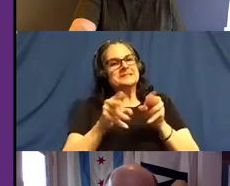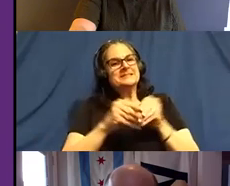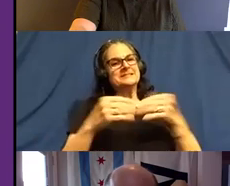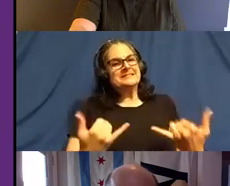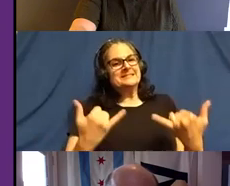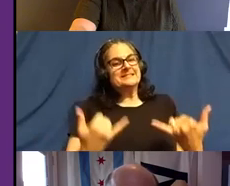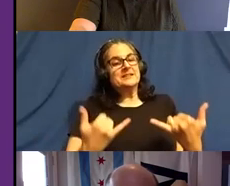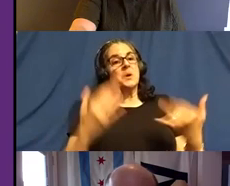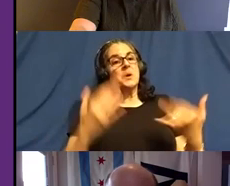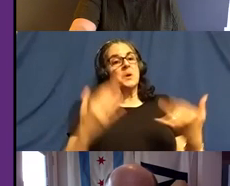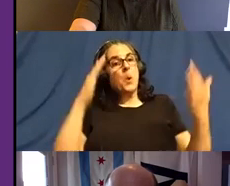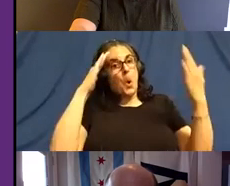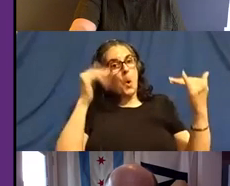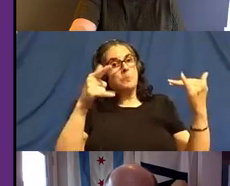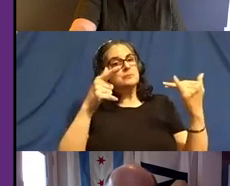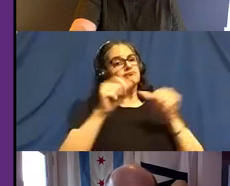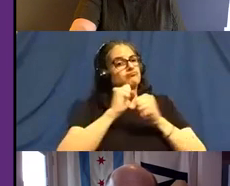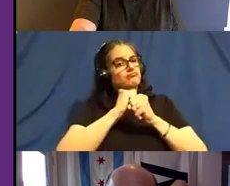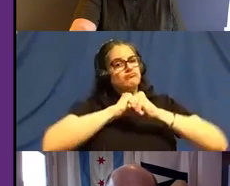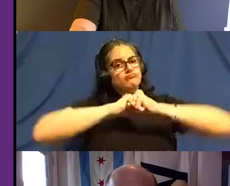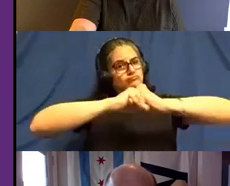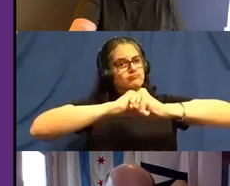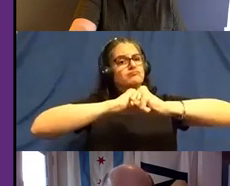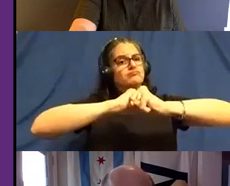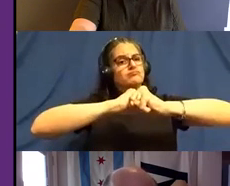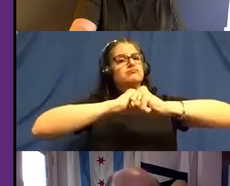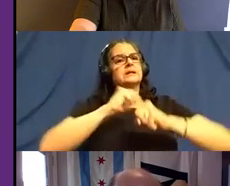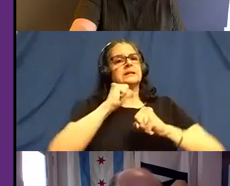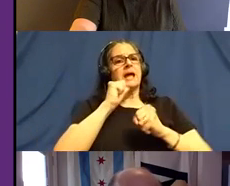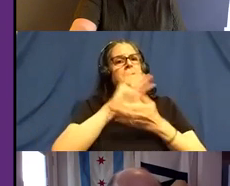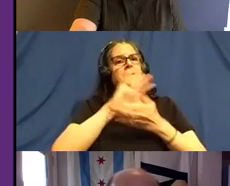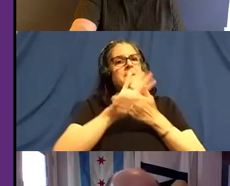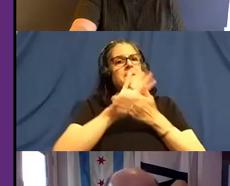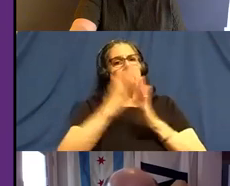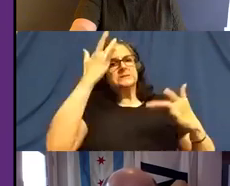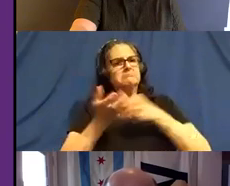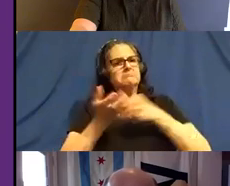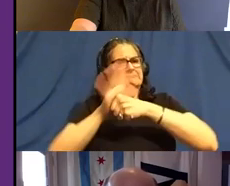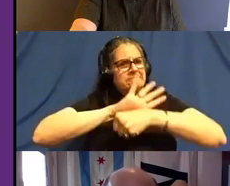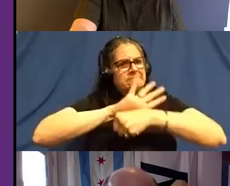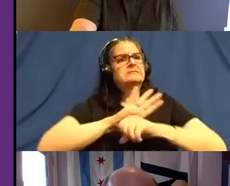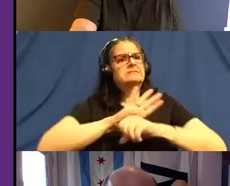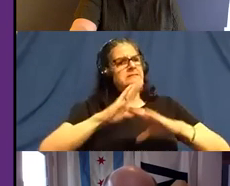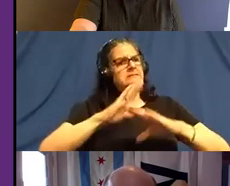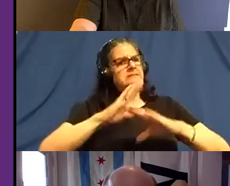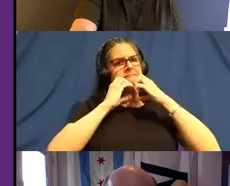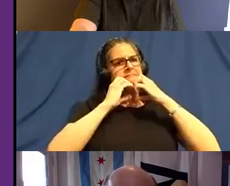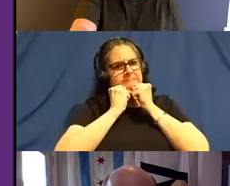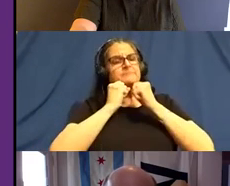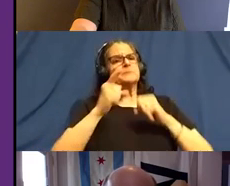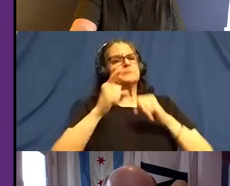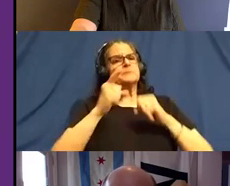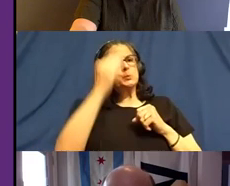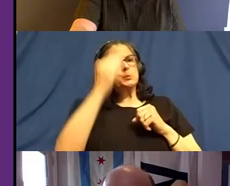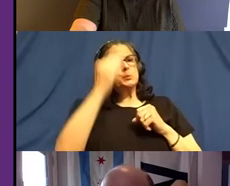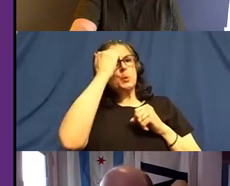safe and protecting yourself from COVID. For all of you that have been in our community for some time, you know that this has been a project we've been